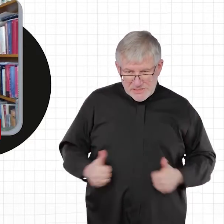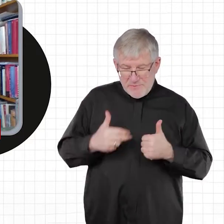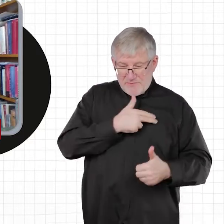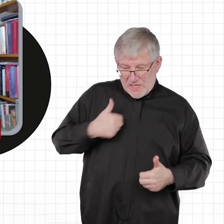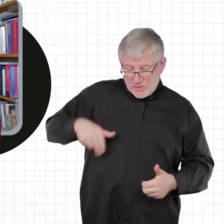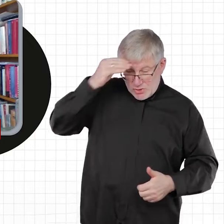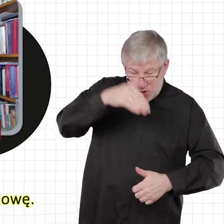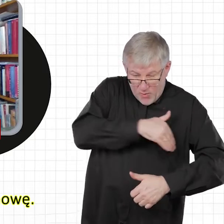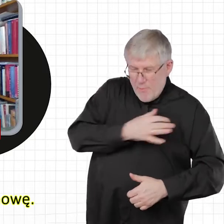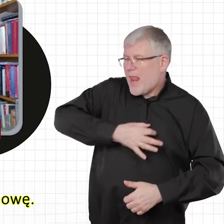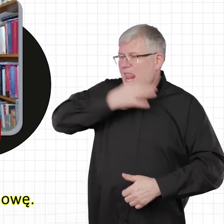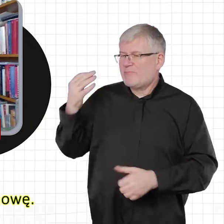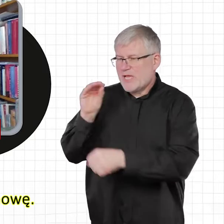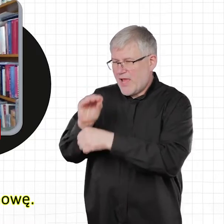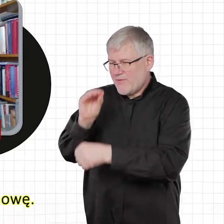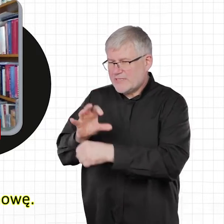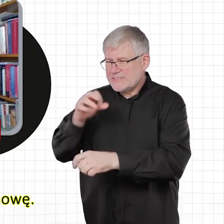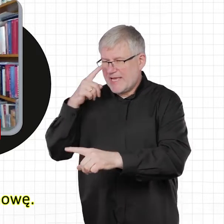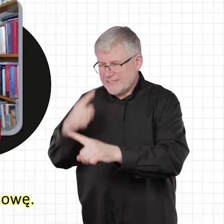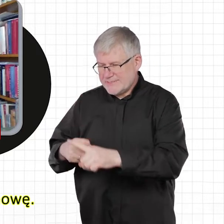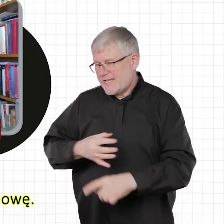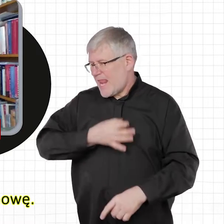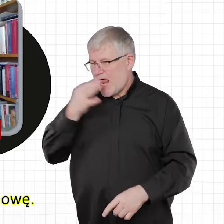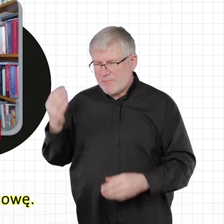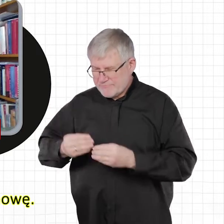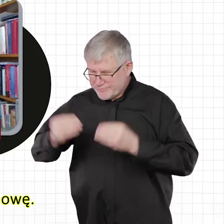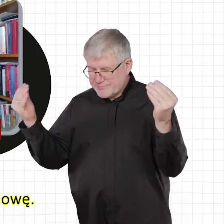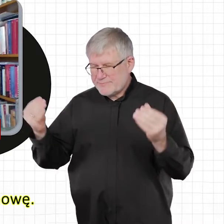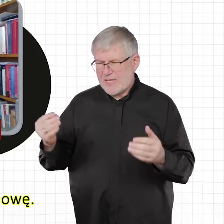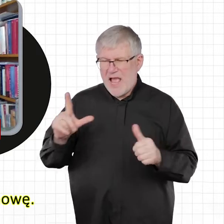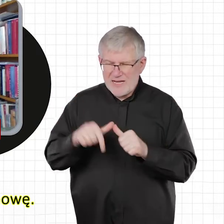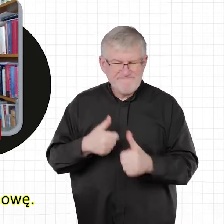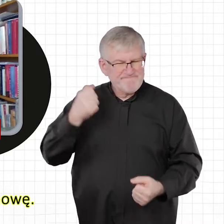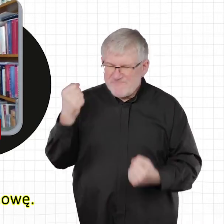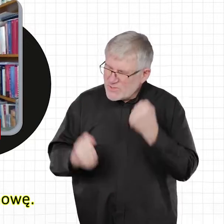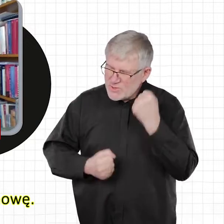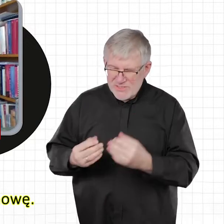teachers to give it to them. So I am kind of pushing it